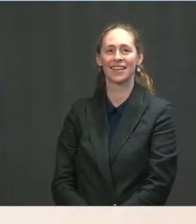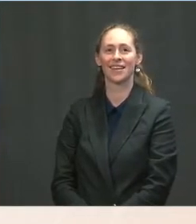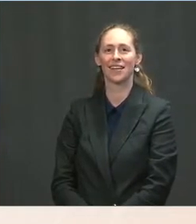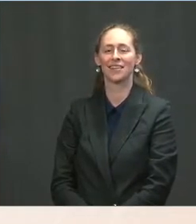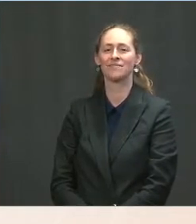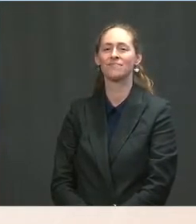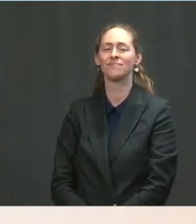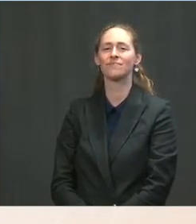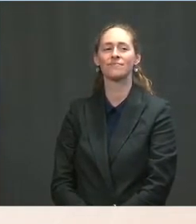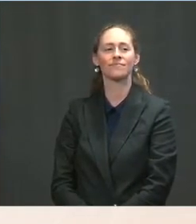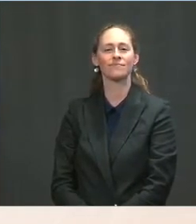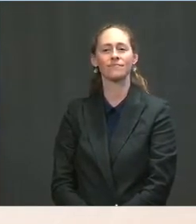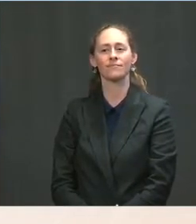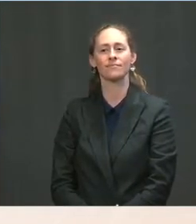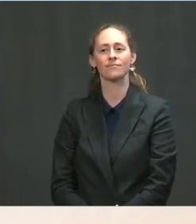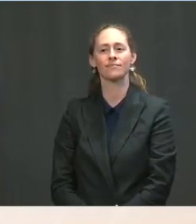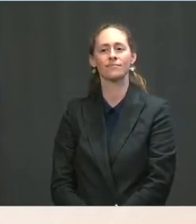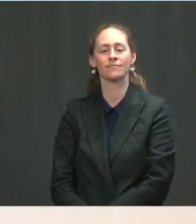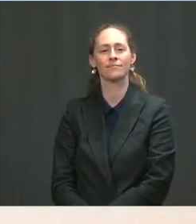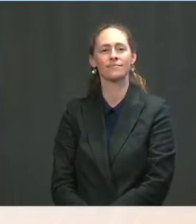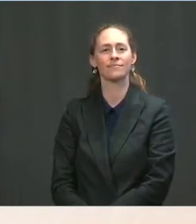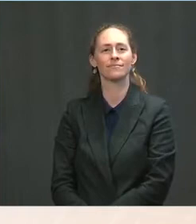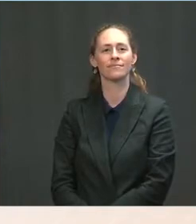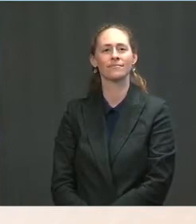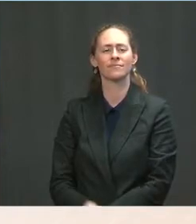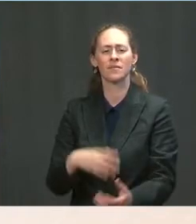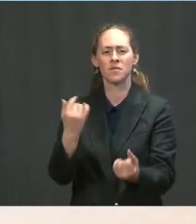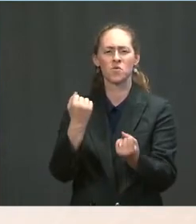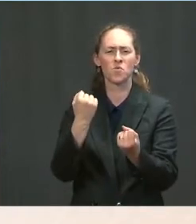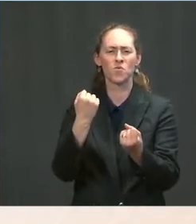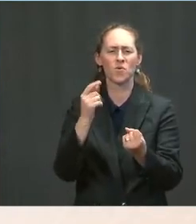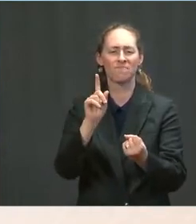Oh my goodness, give me 1 second.